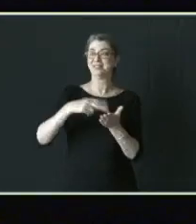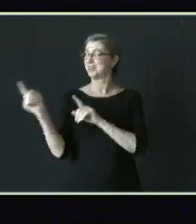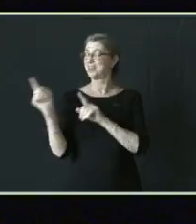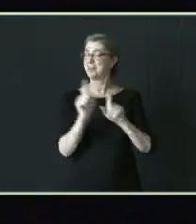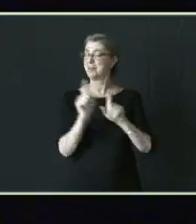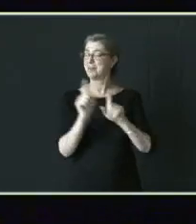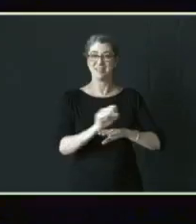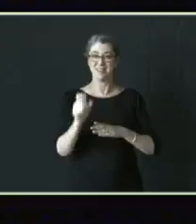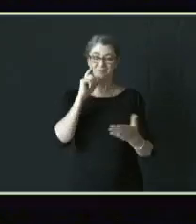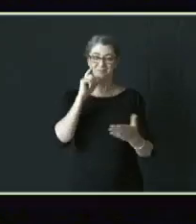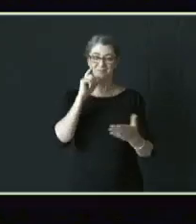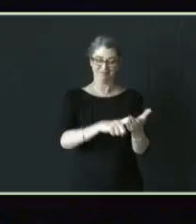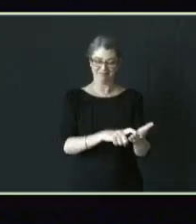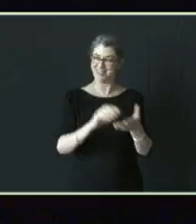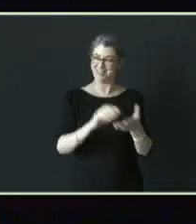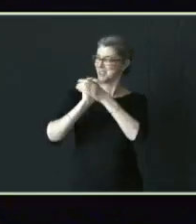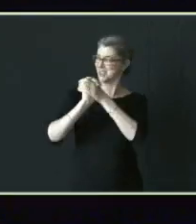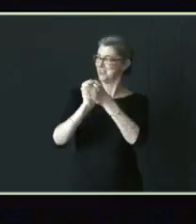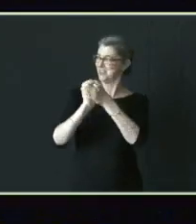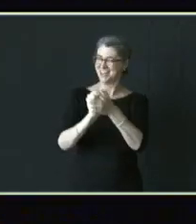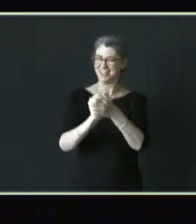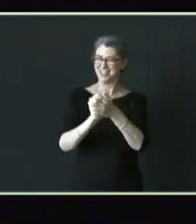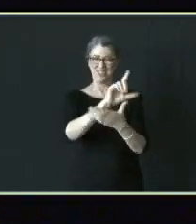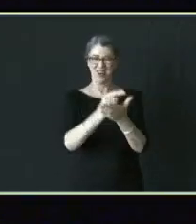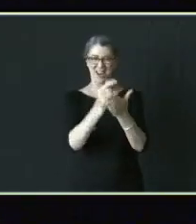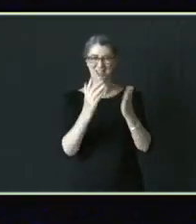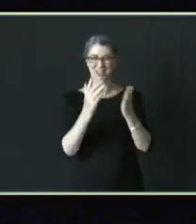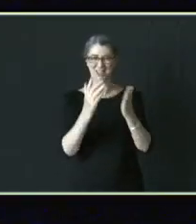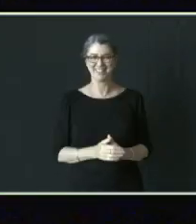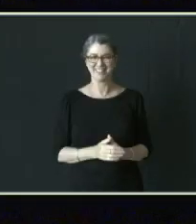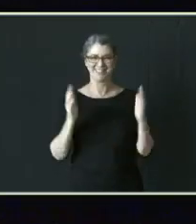be recognized. Congratulations, graduates.